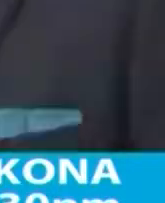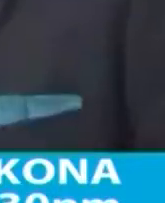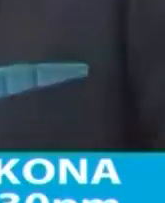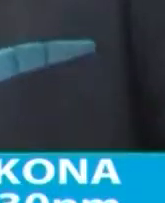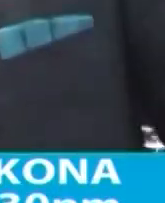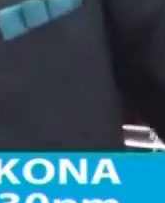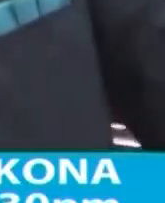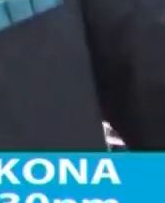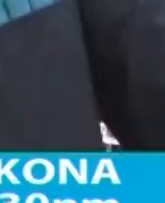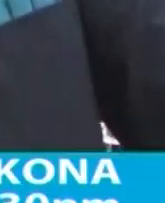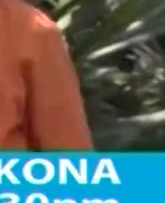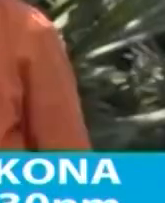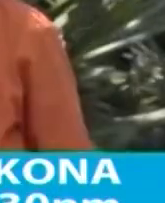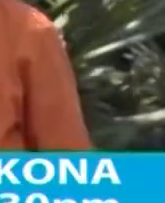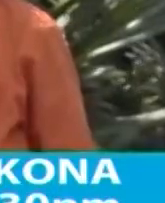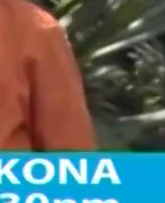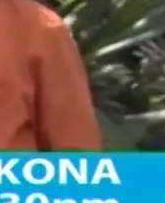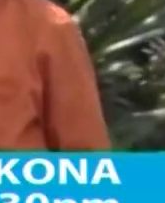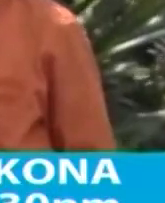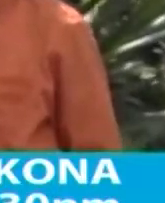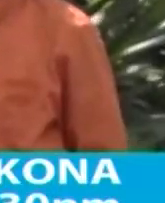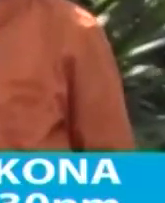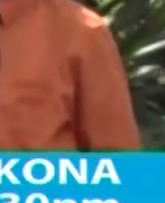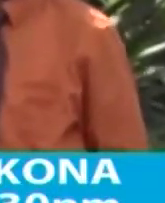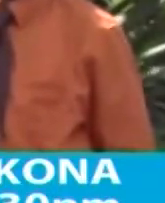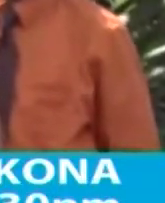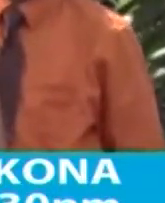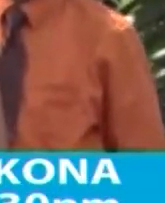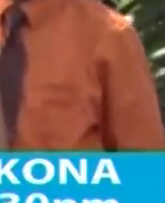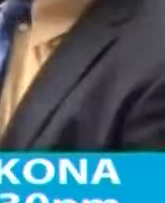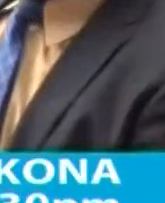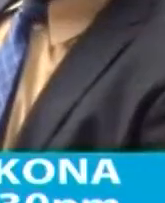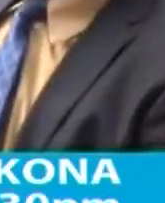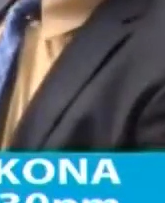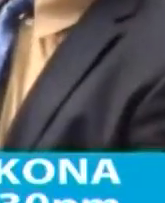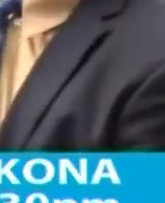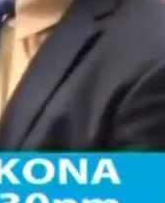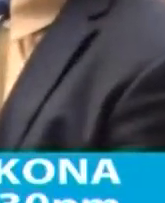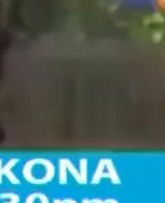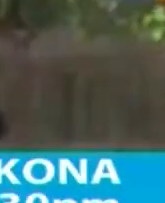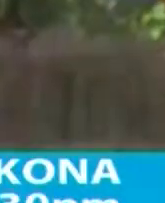Everyone, excuse me. I'm sorry, but the wedding has been cancelled.